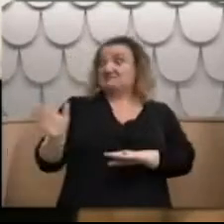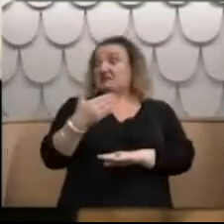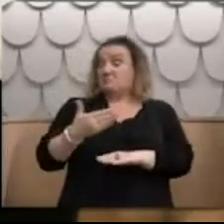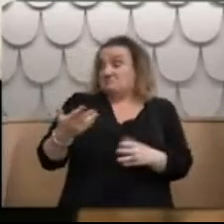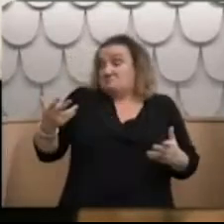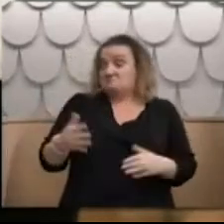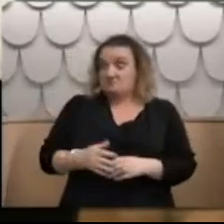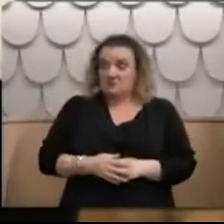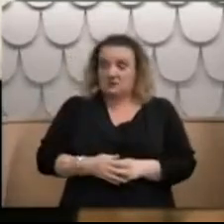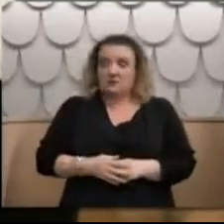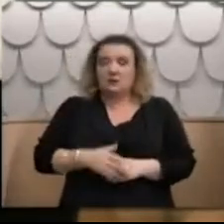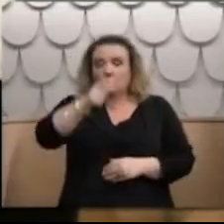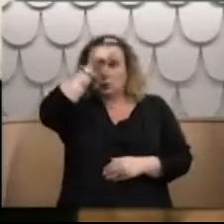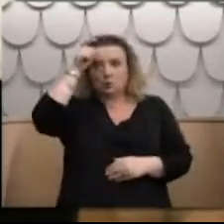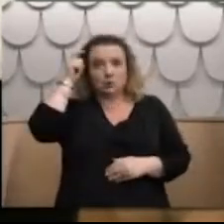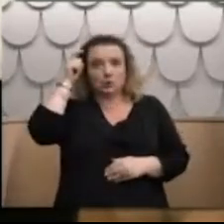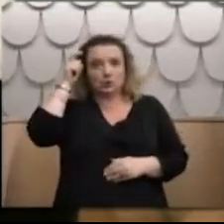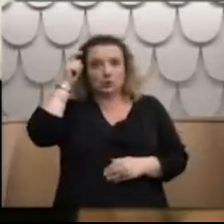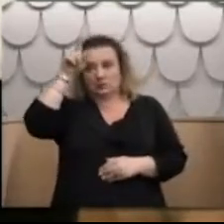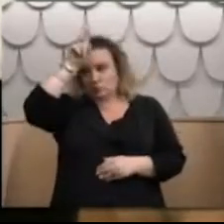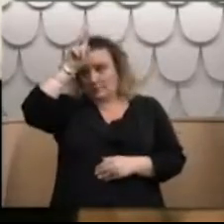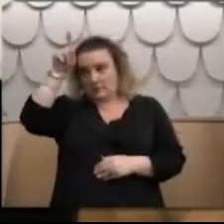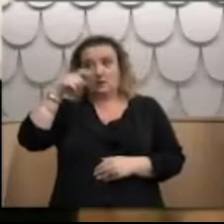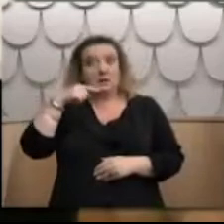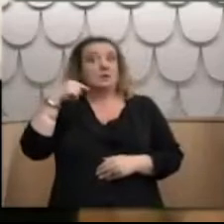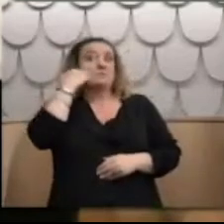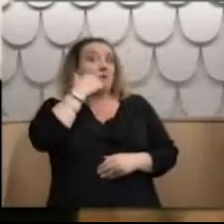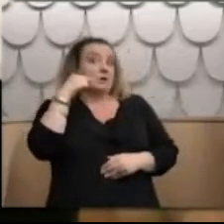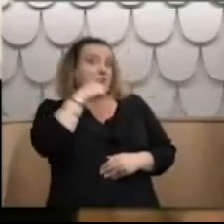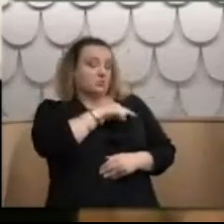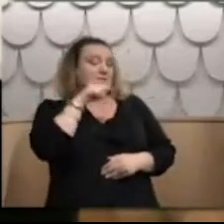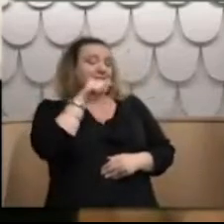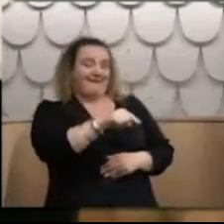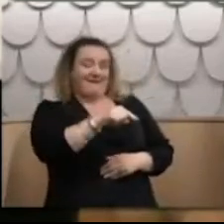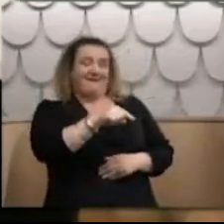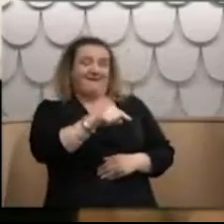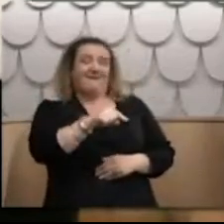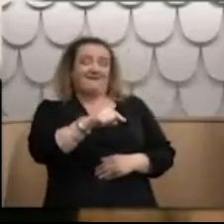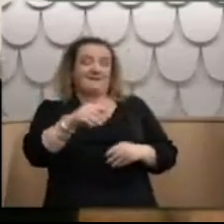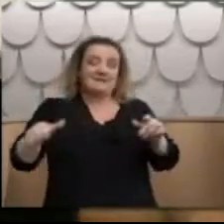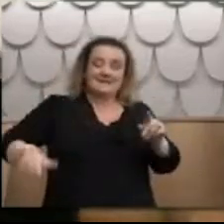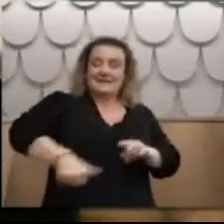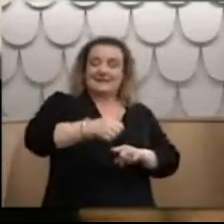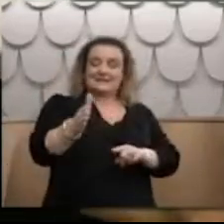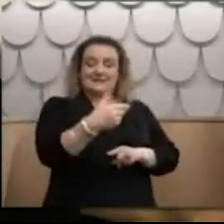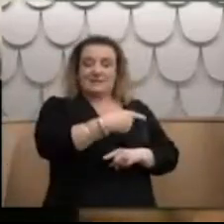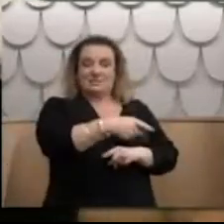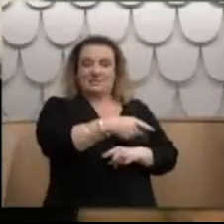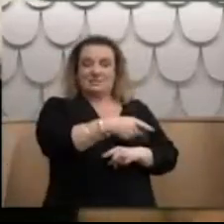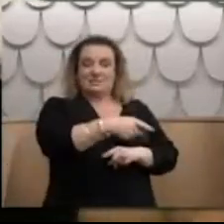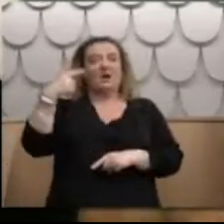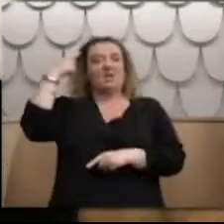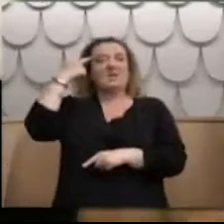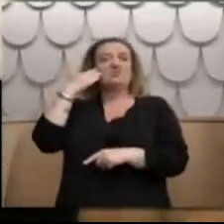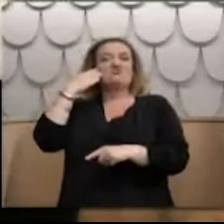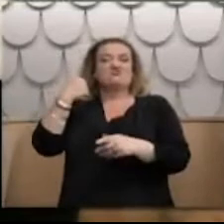Nurse Howard would do this to all the Māori boys, and I think it was because he was racist. I don't know if he was